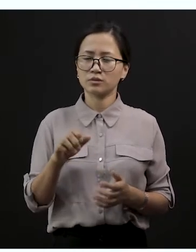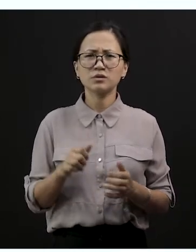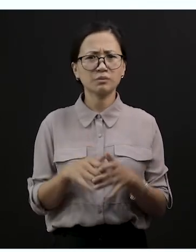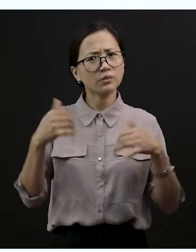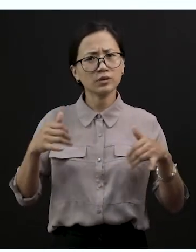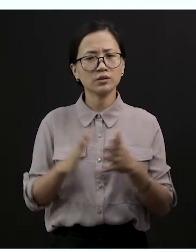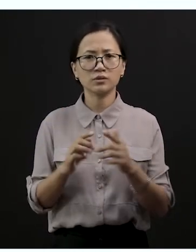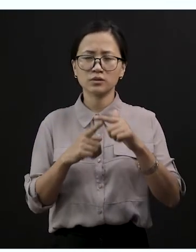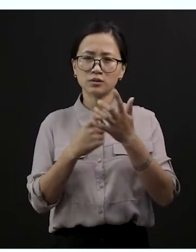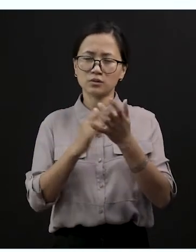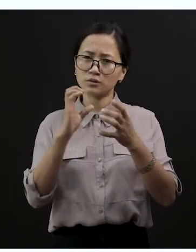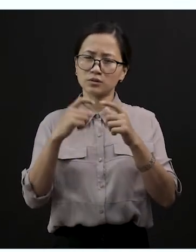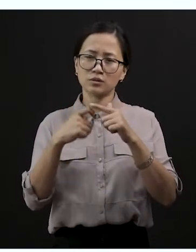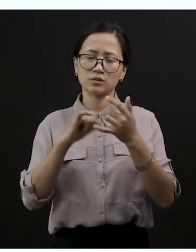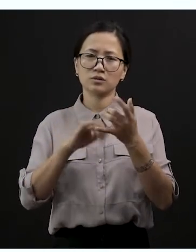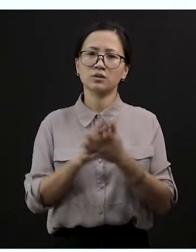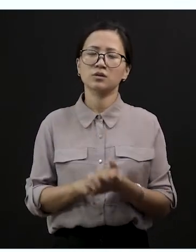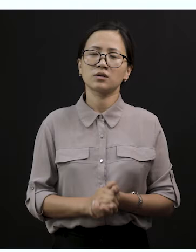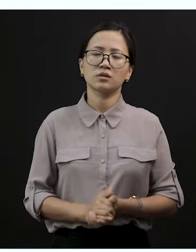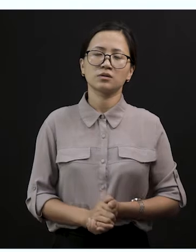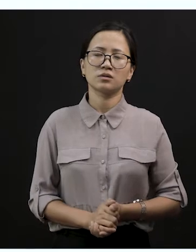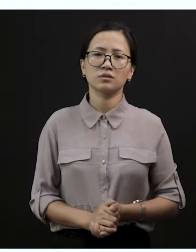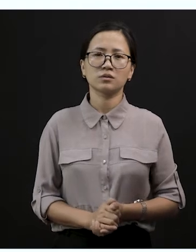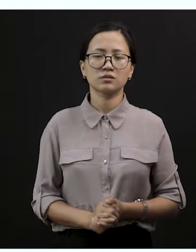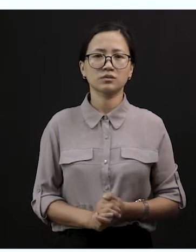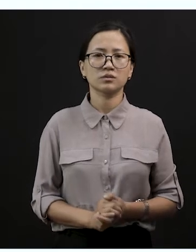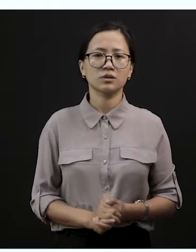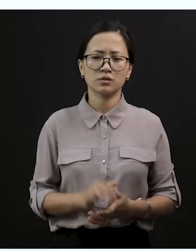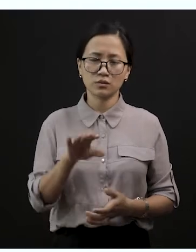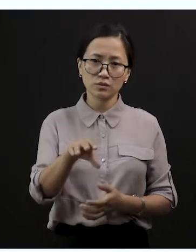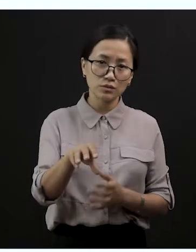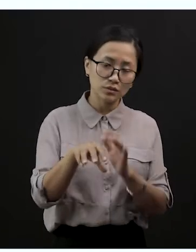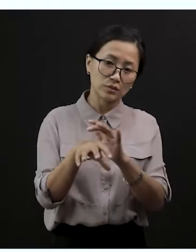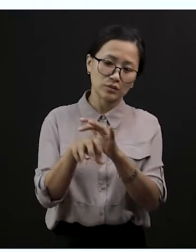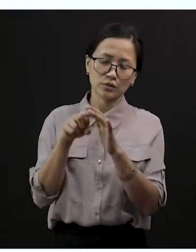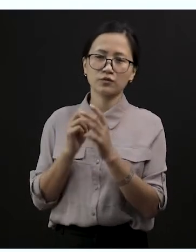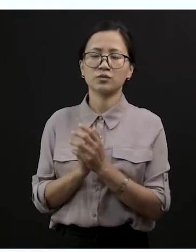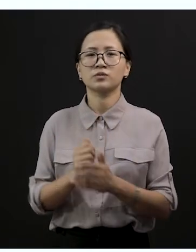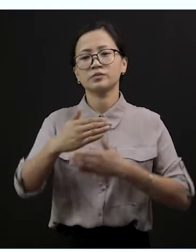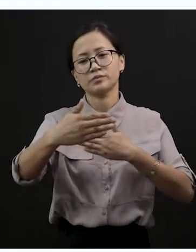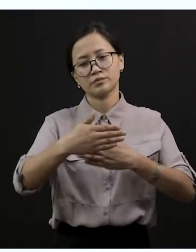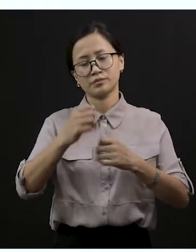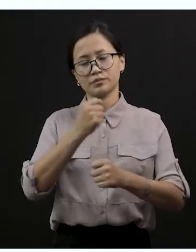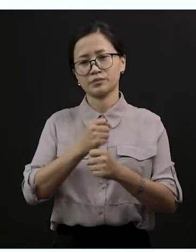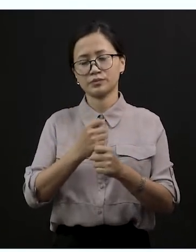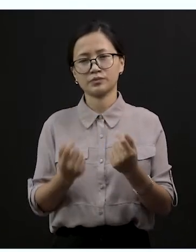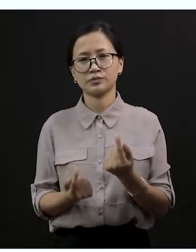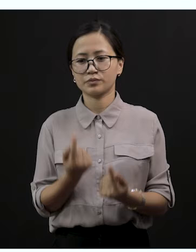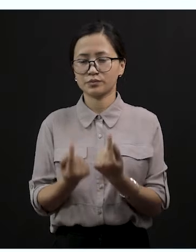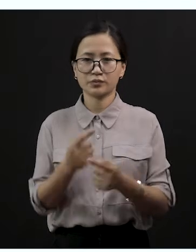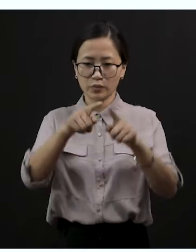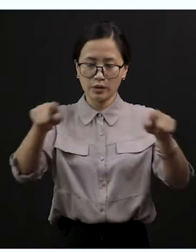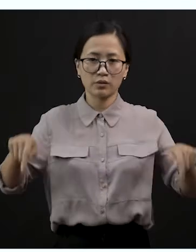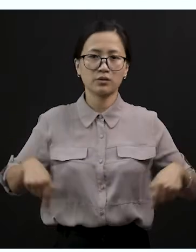right? So he learned not to play tricks on others, and also not to steal from the neighbor garden. So Lima was